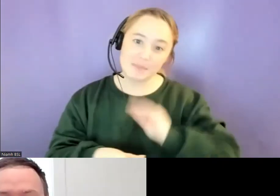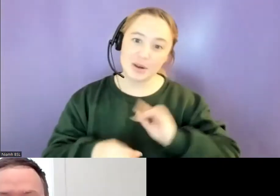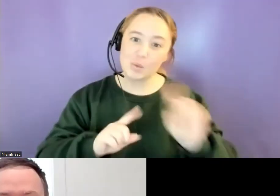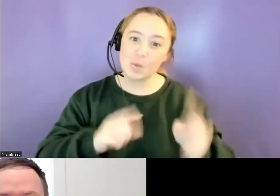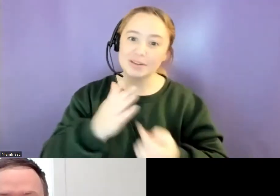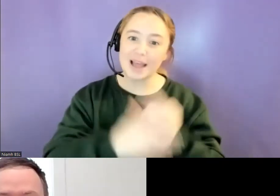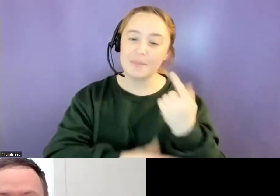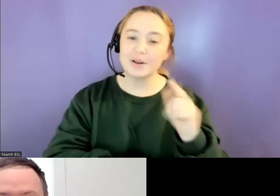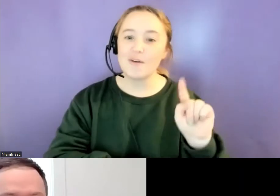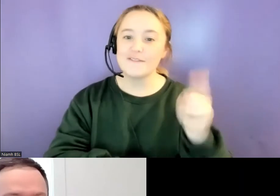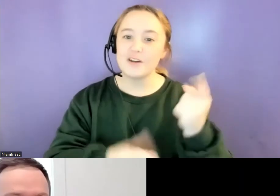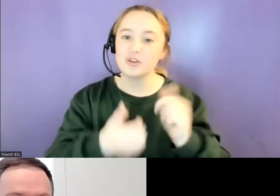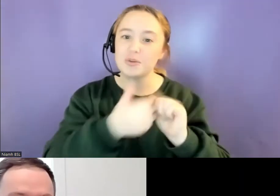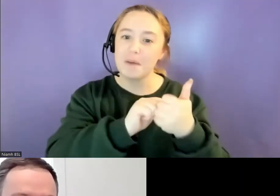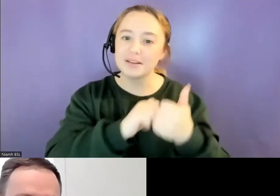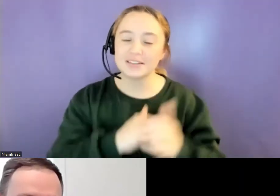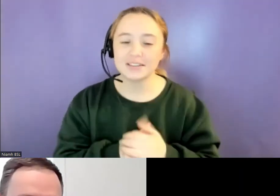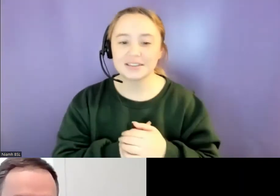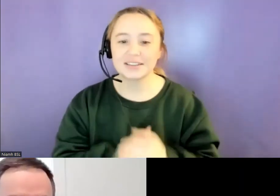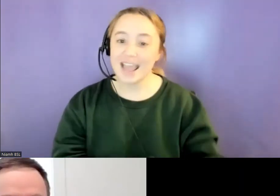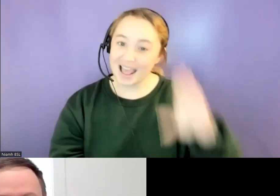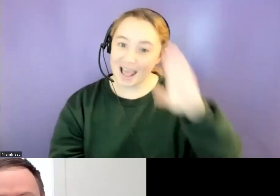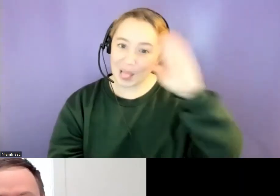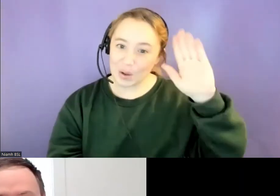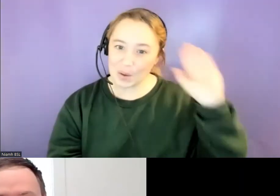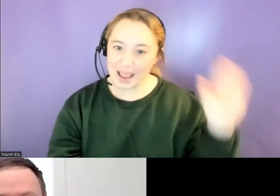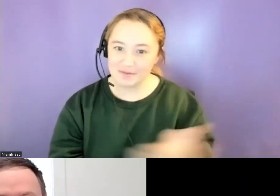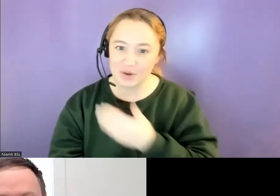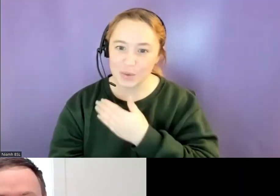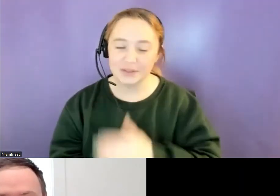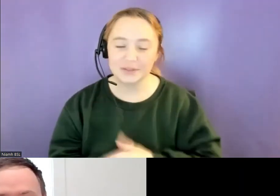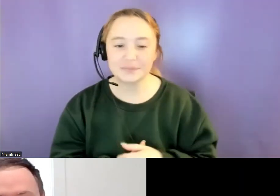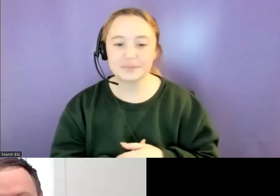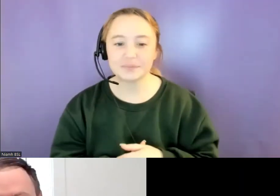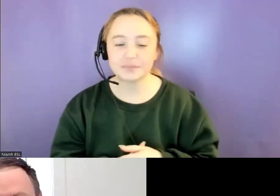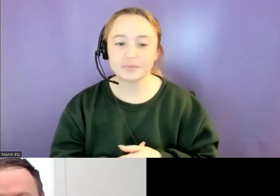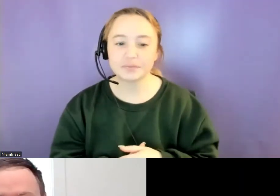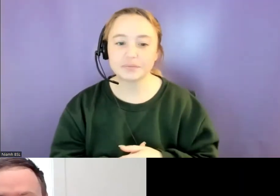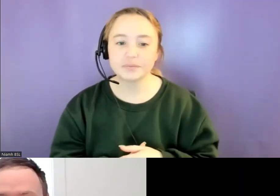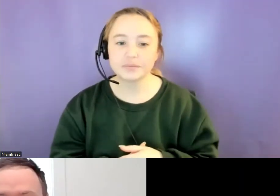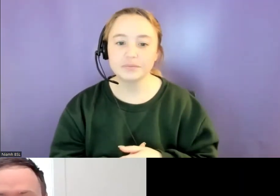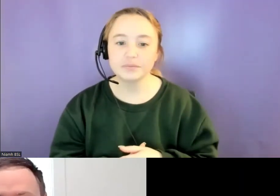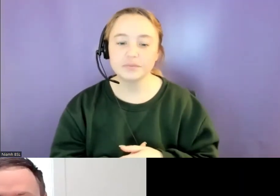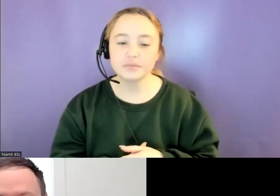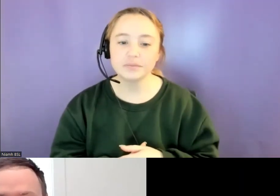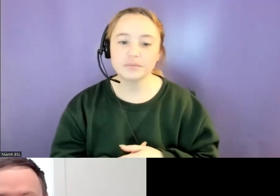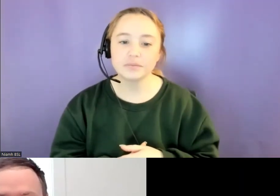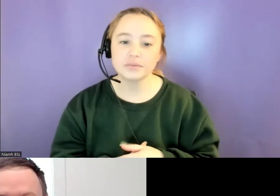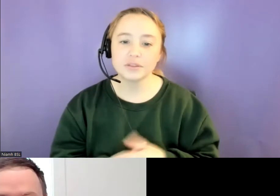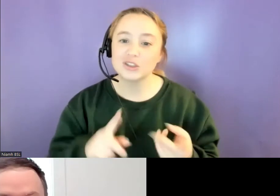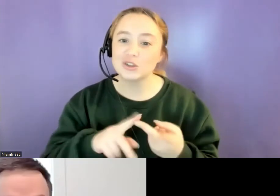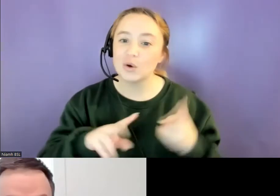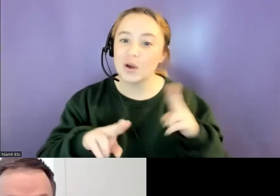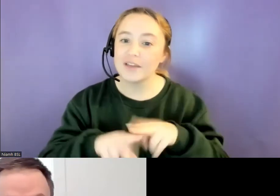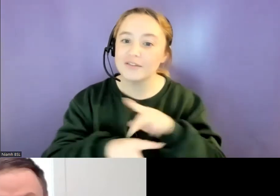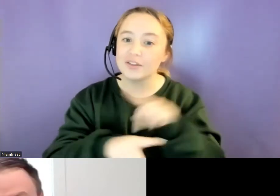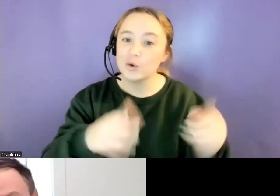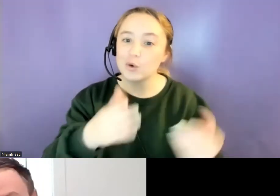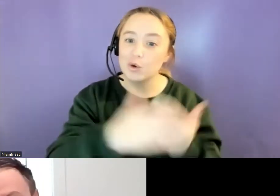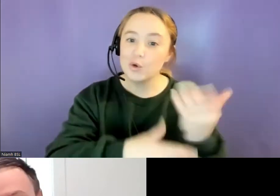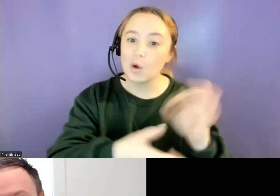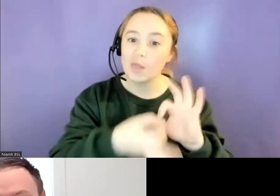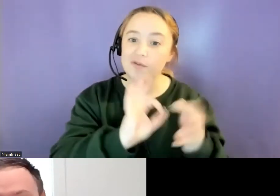very much, Emma. Hello, everyone. For anyone that may be new to the forum, I'm Robert